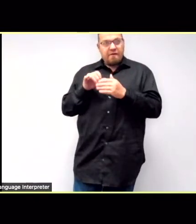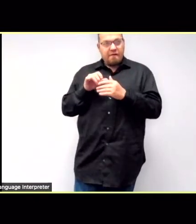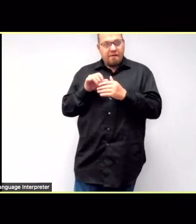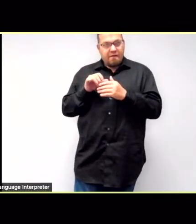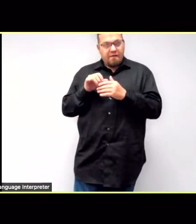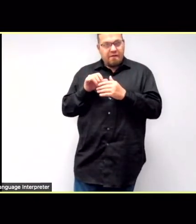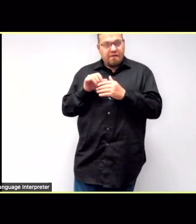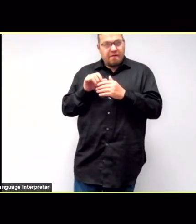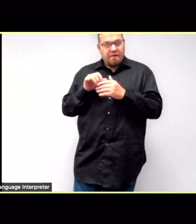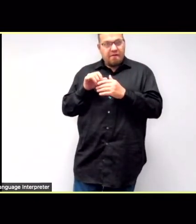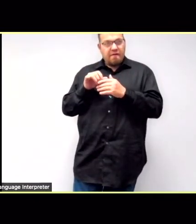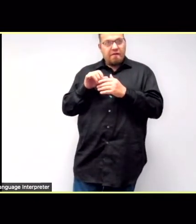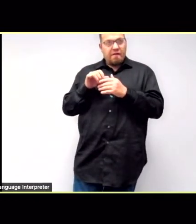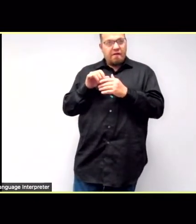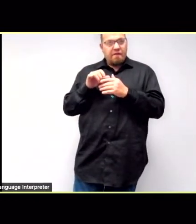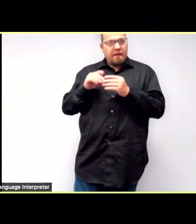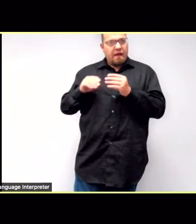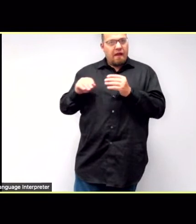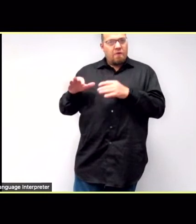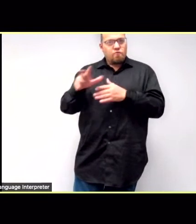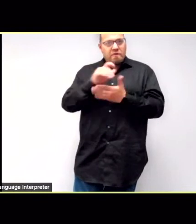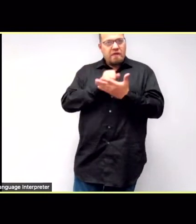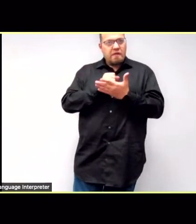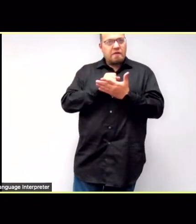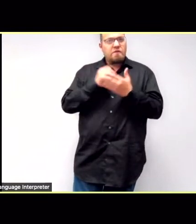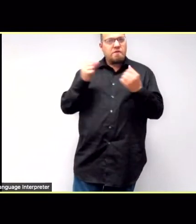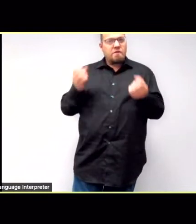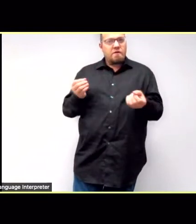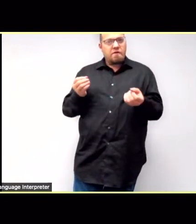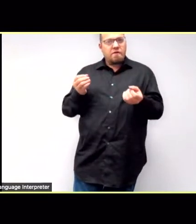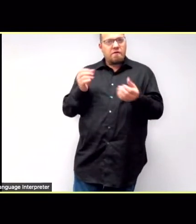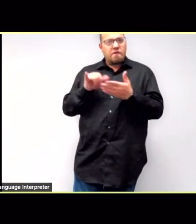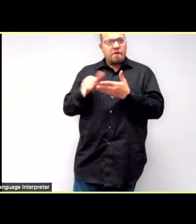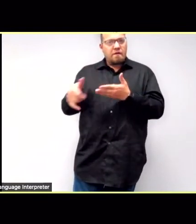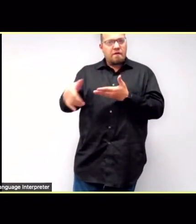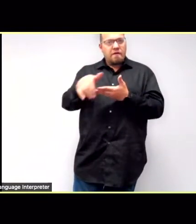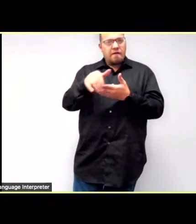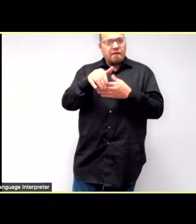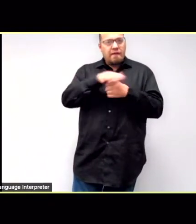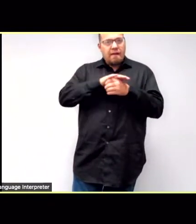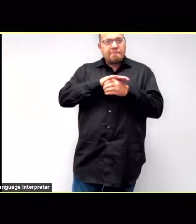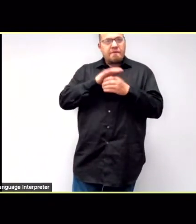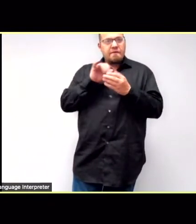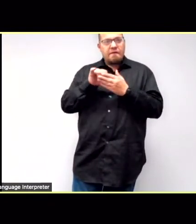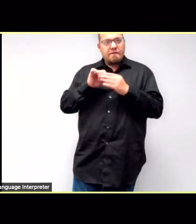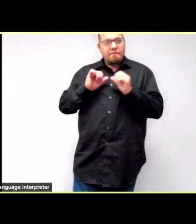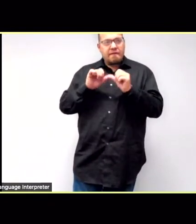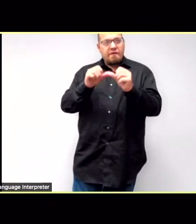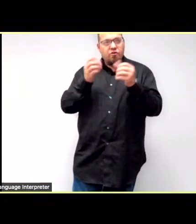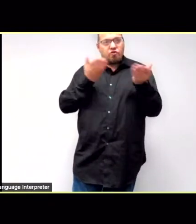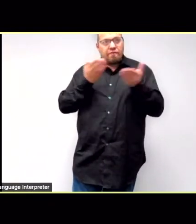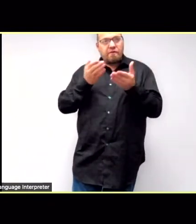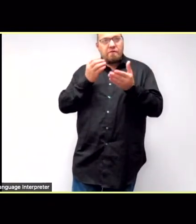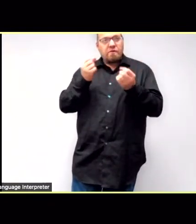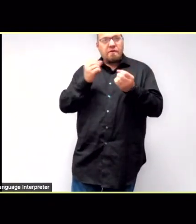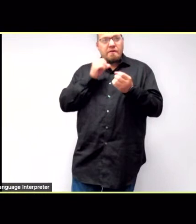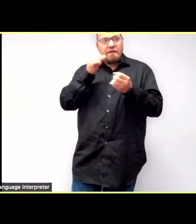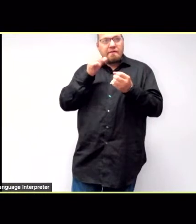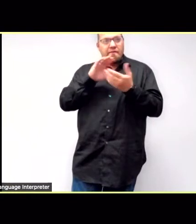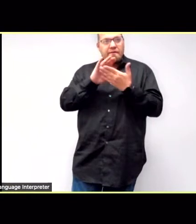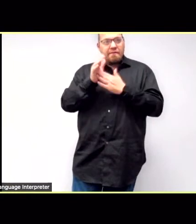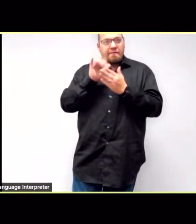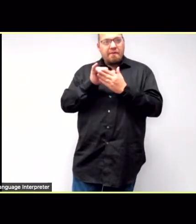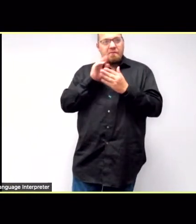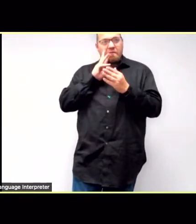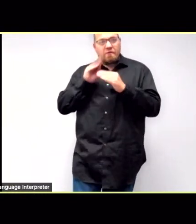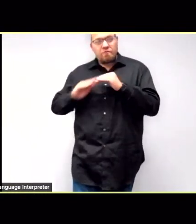of the aggregate. And so really part of the cap is just to maintain that surface so it doesn't become, you know, something that water can get through